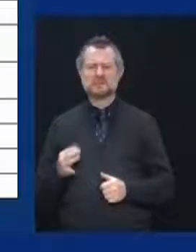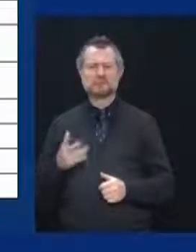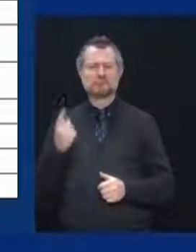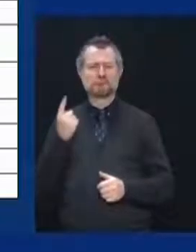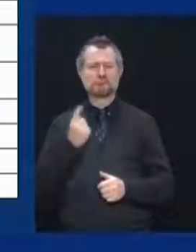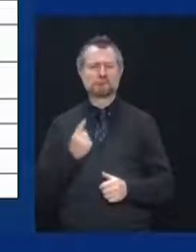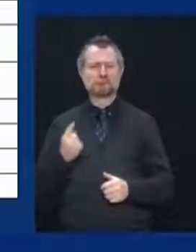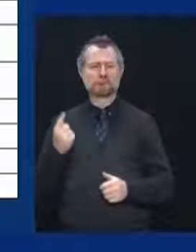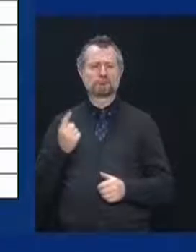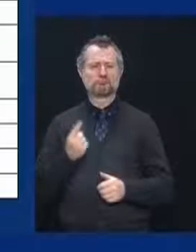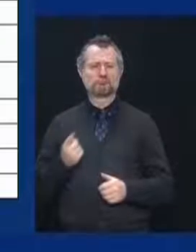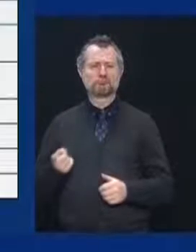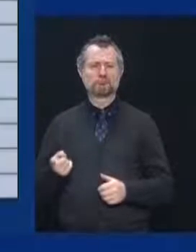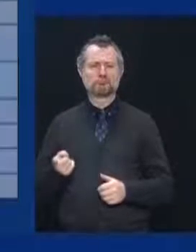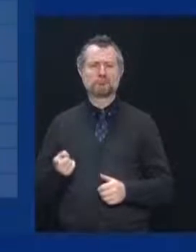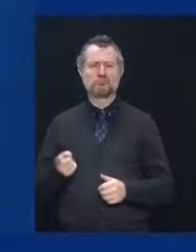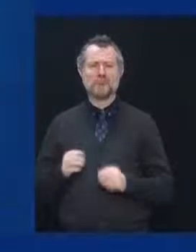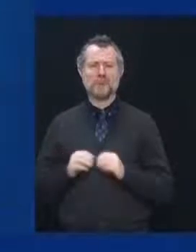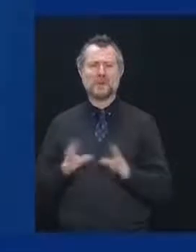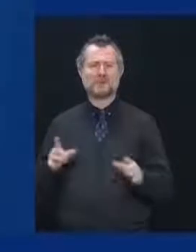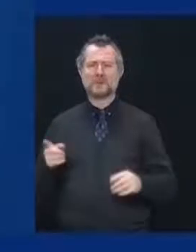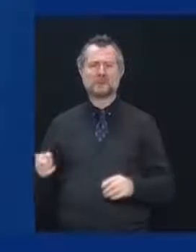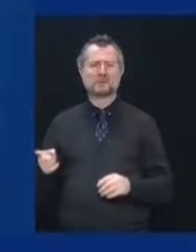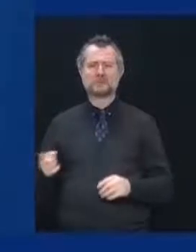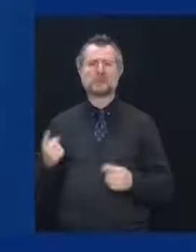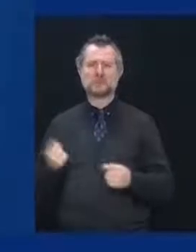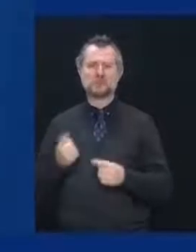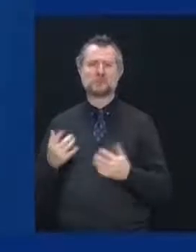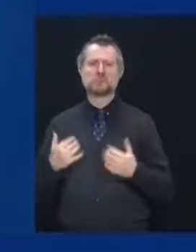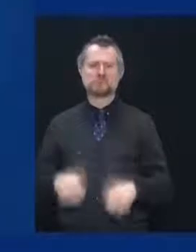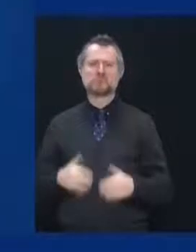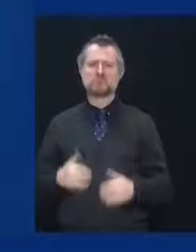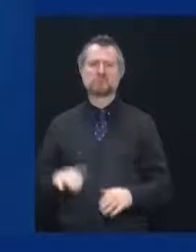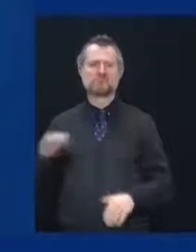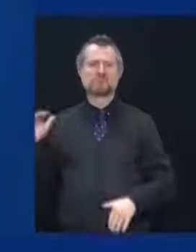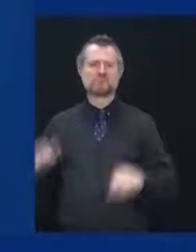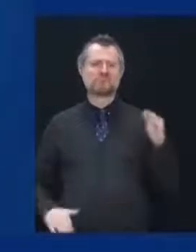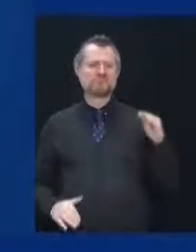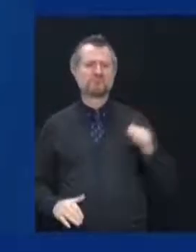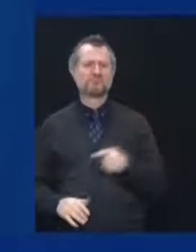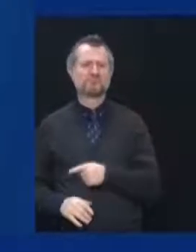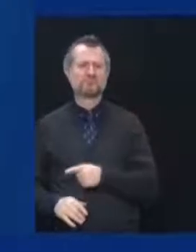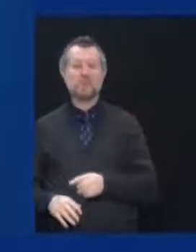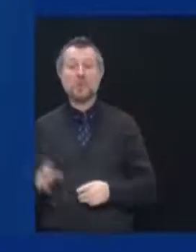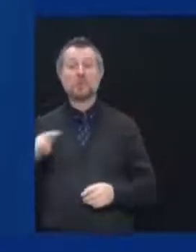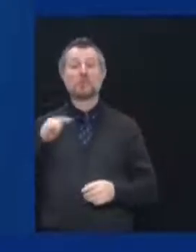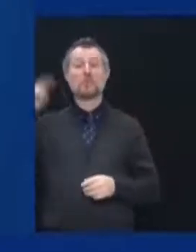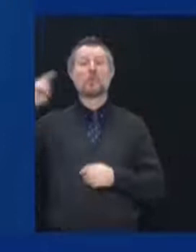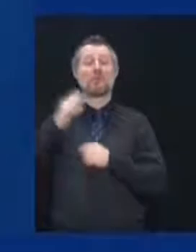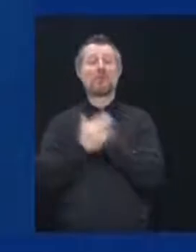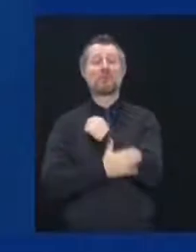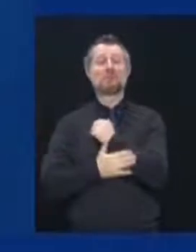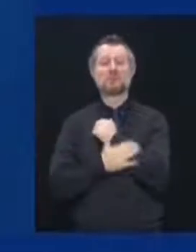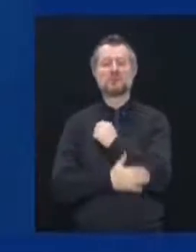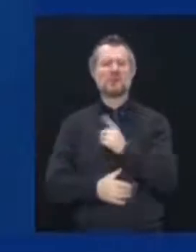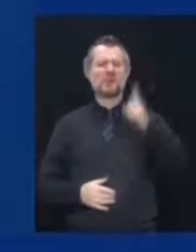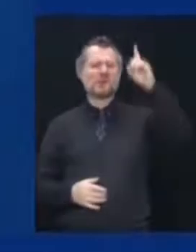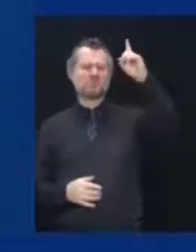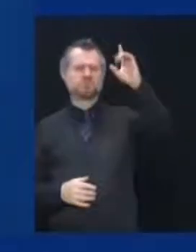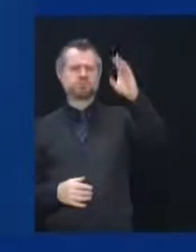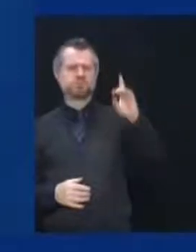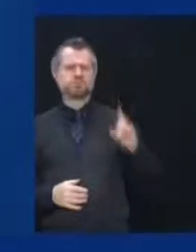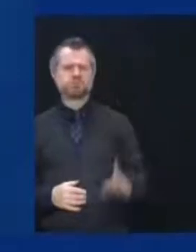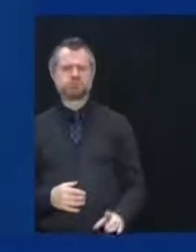That's obviously a major variance. North Country, so high, 100%,